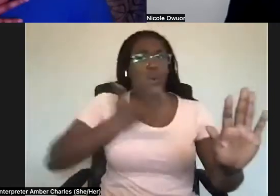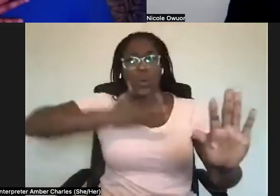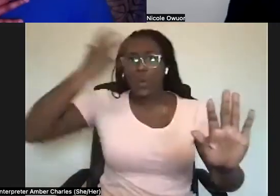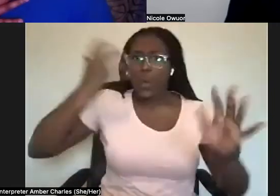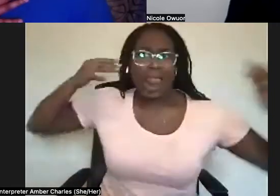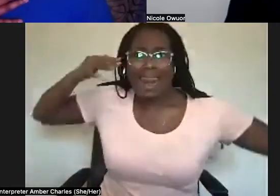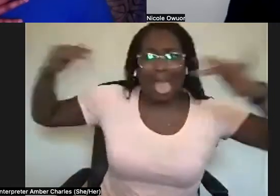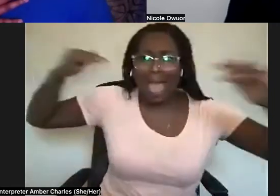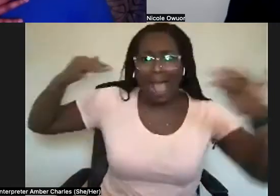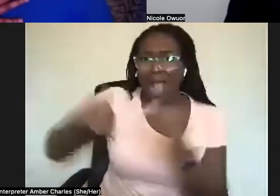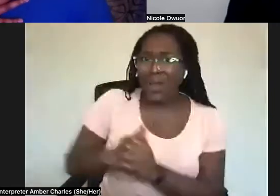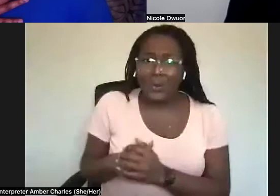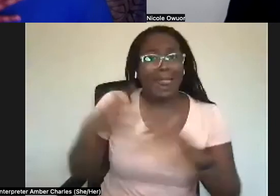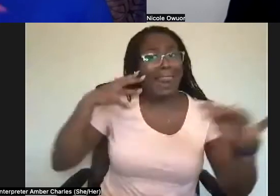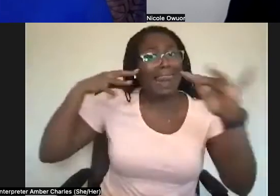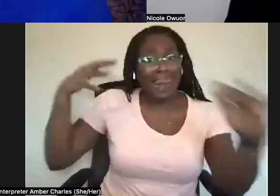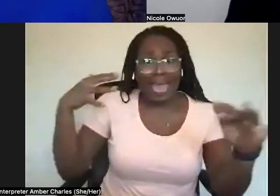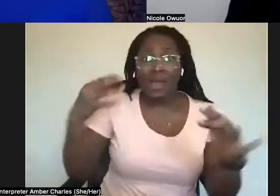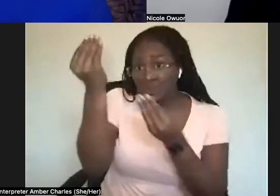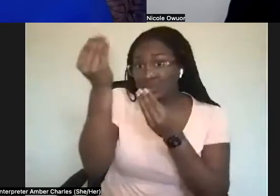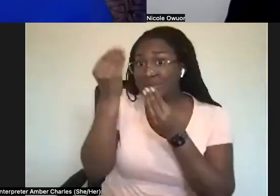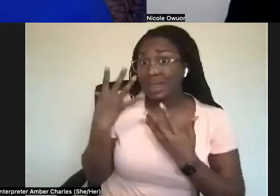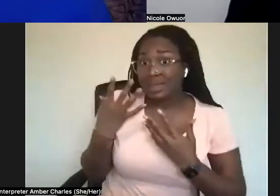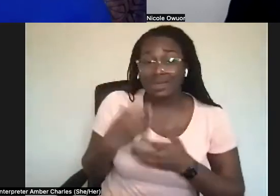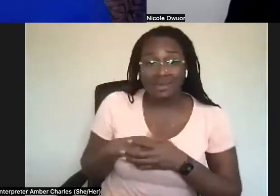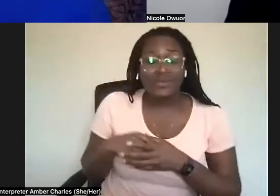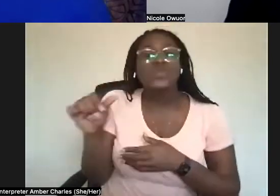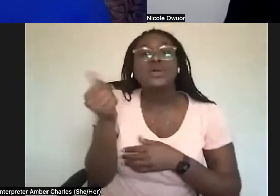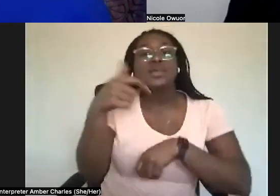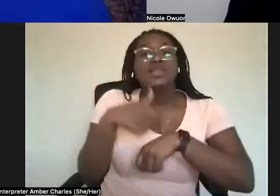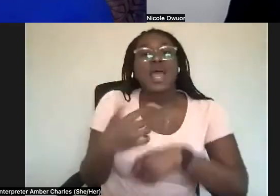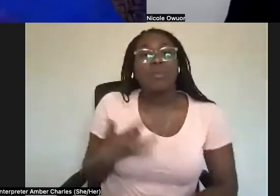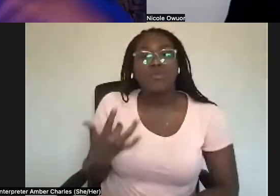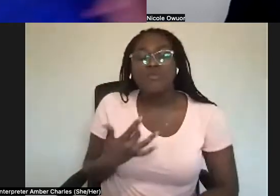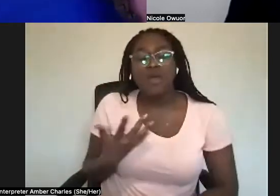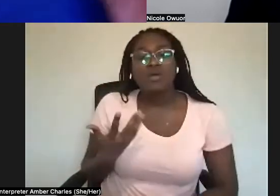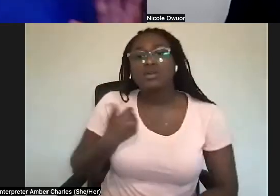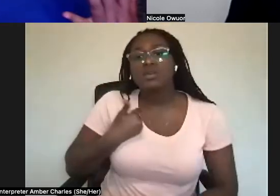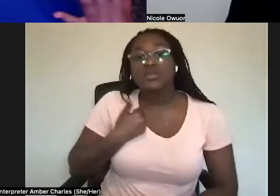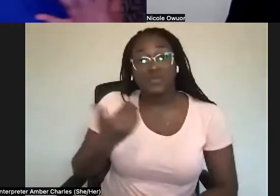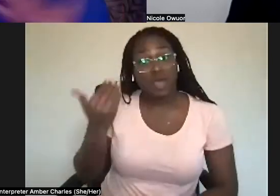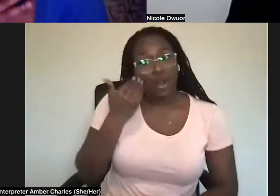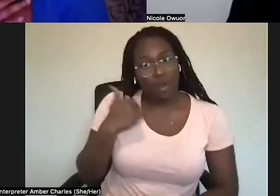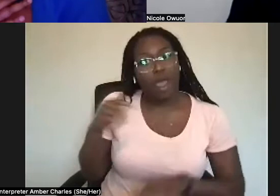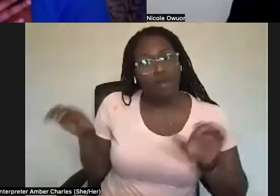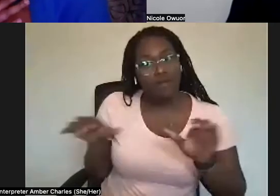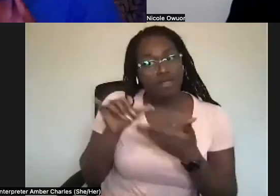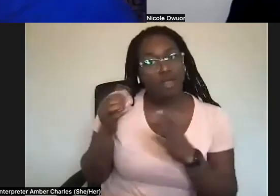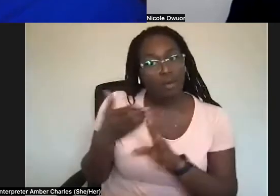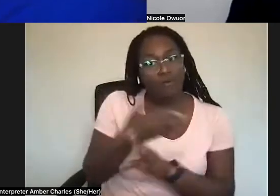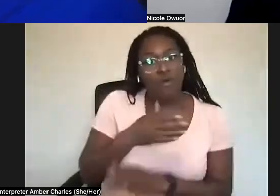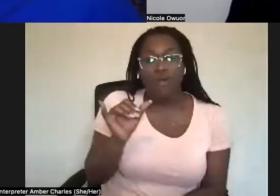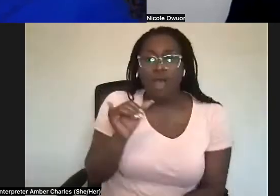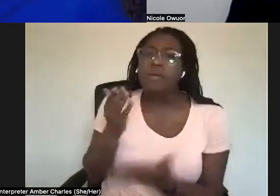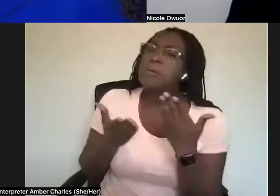very, very loud and telling. Yes. Was there ever a time you thought to yourself, because I know I've done this before, like, okay, maybe